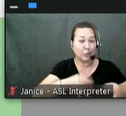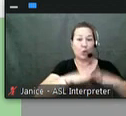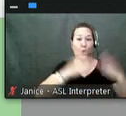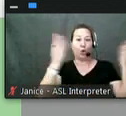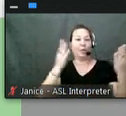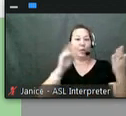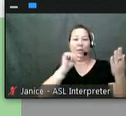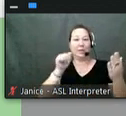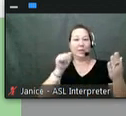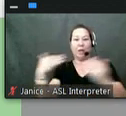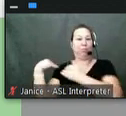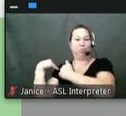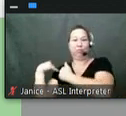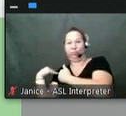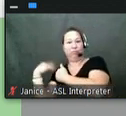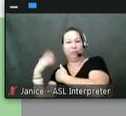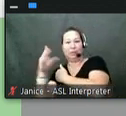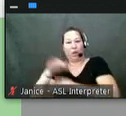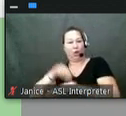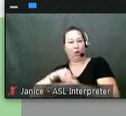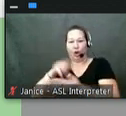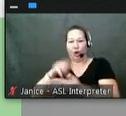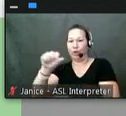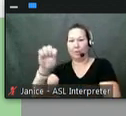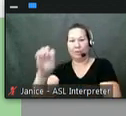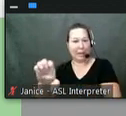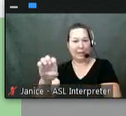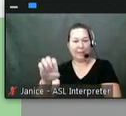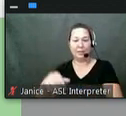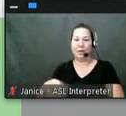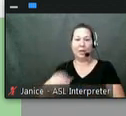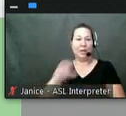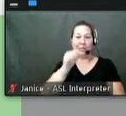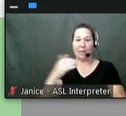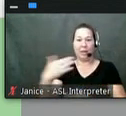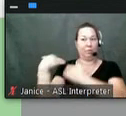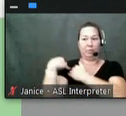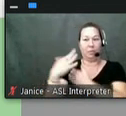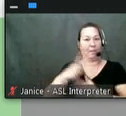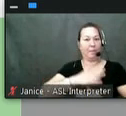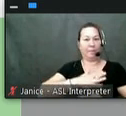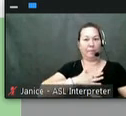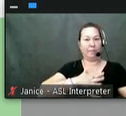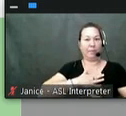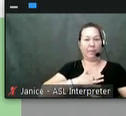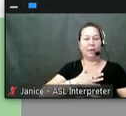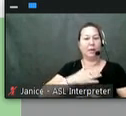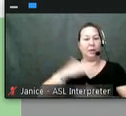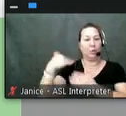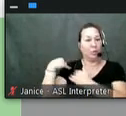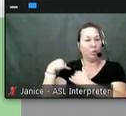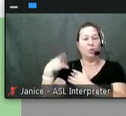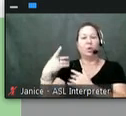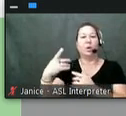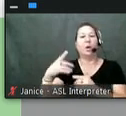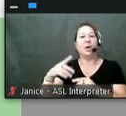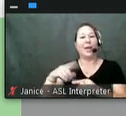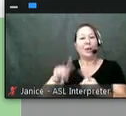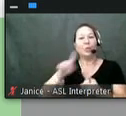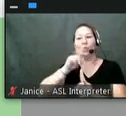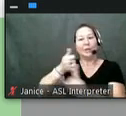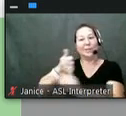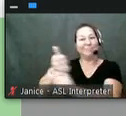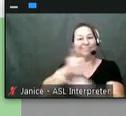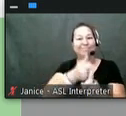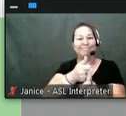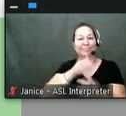Dr. Mace. It does not rest with me. All we do is provide the guidance and the review protocols. The actual school board